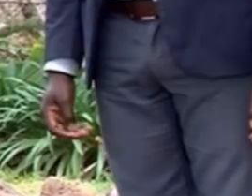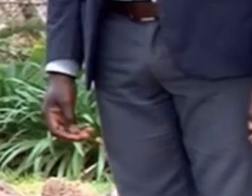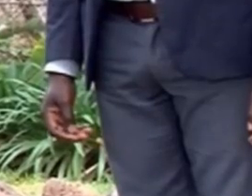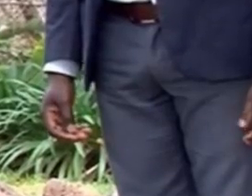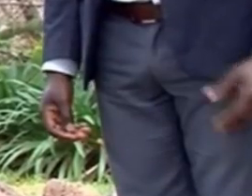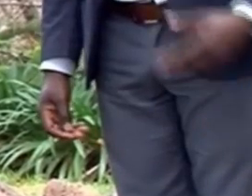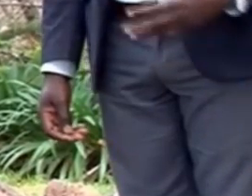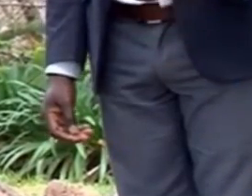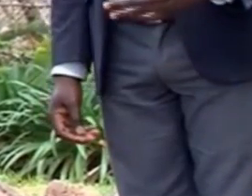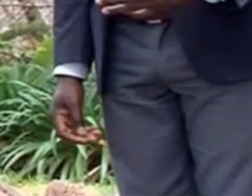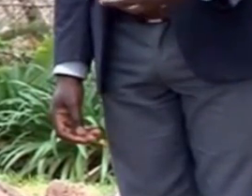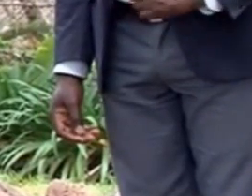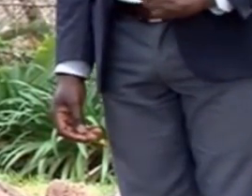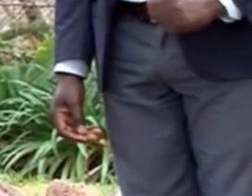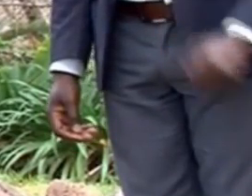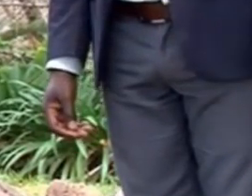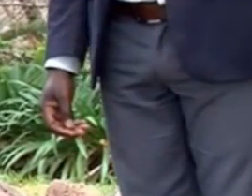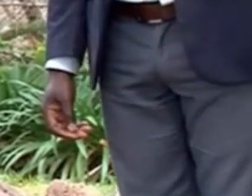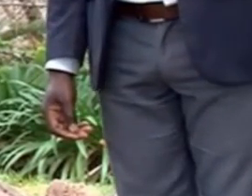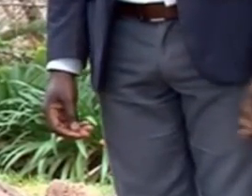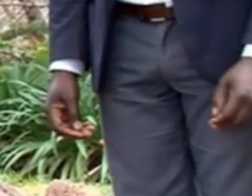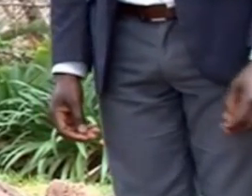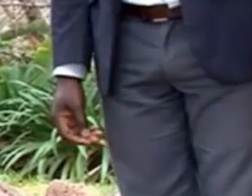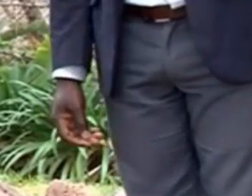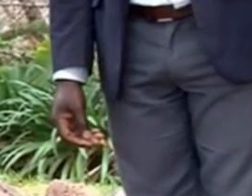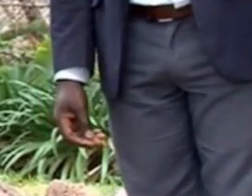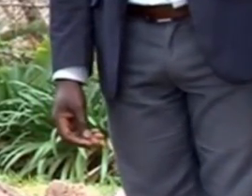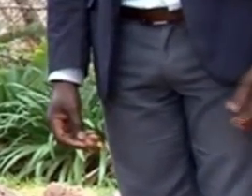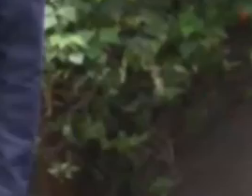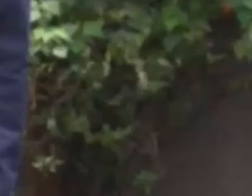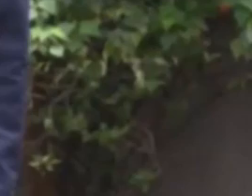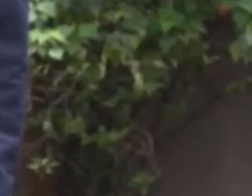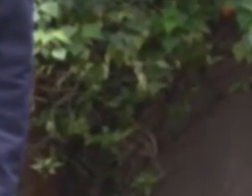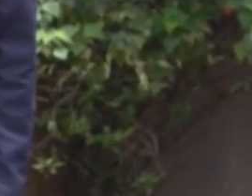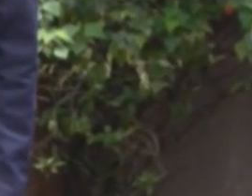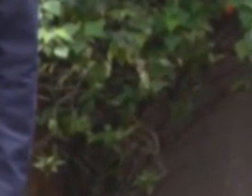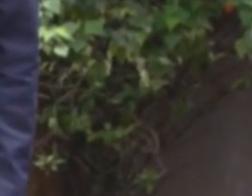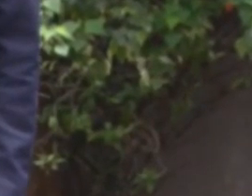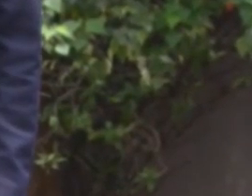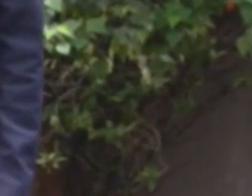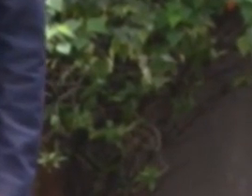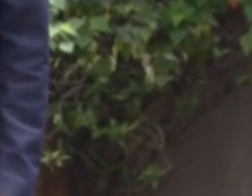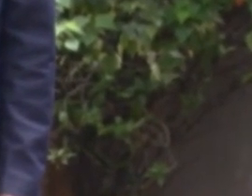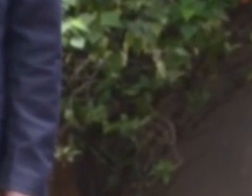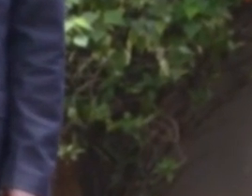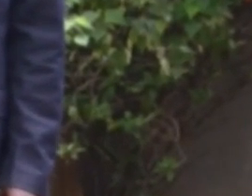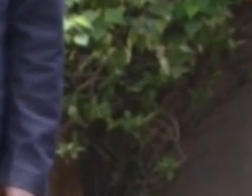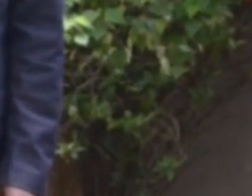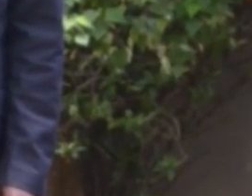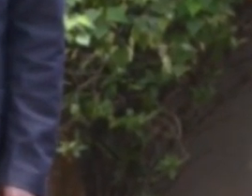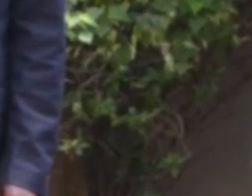God. For God so loved the world that he gave his